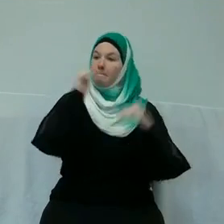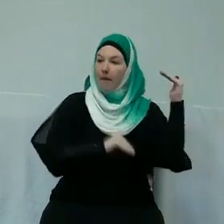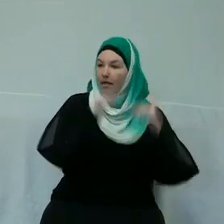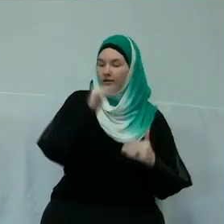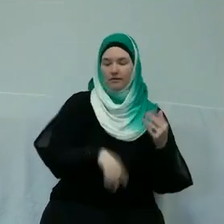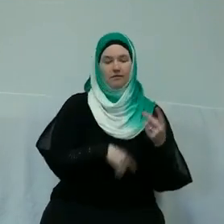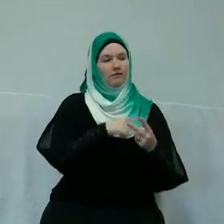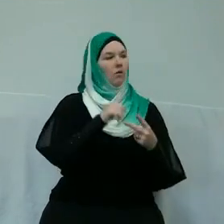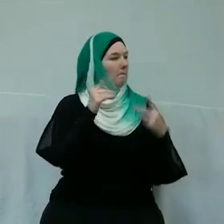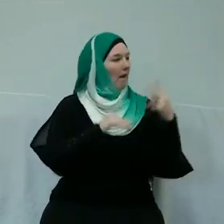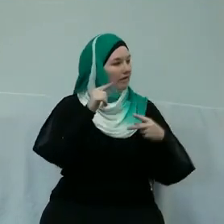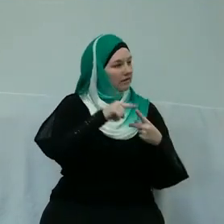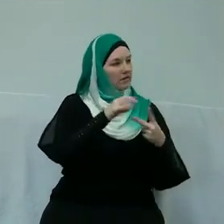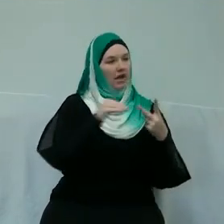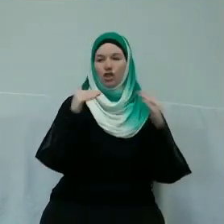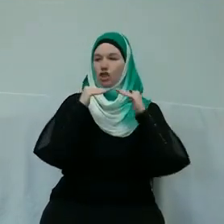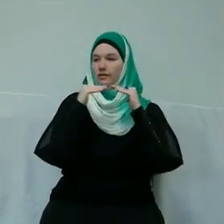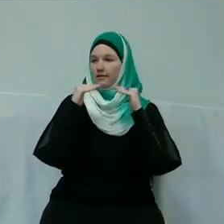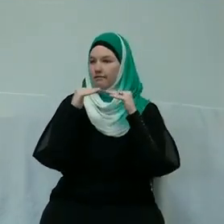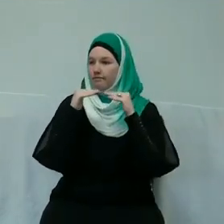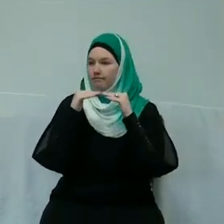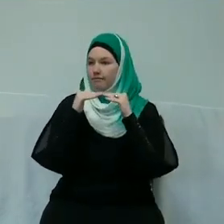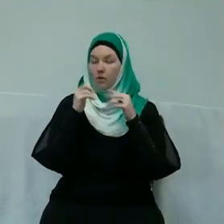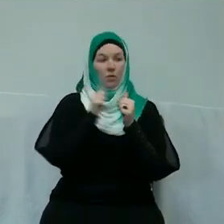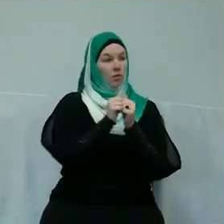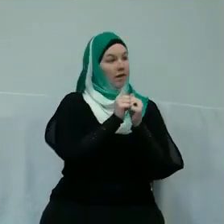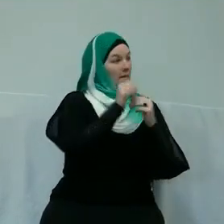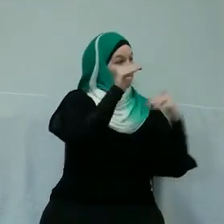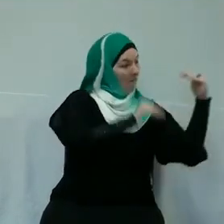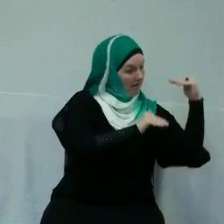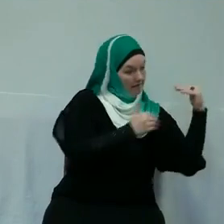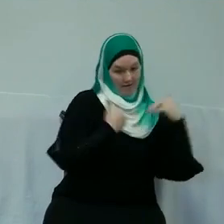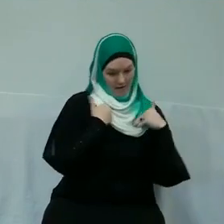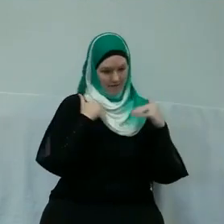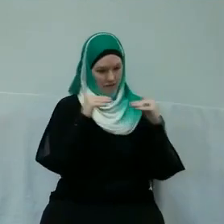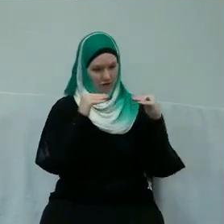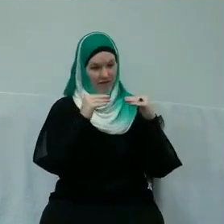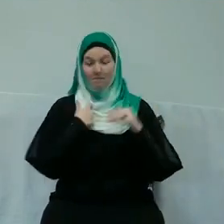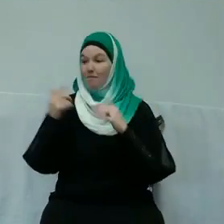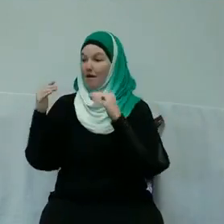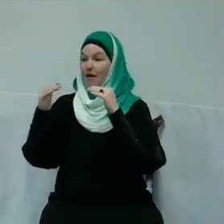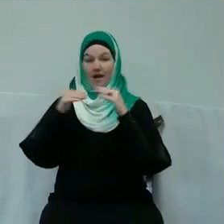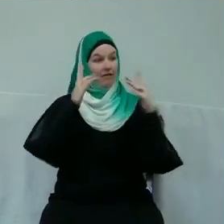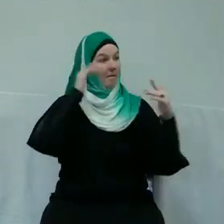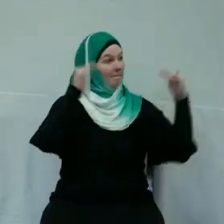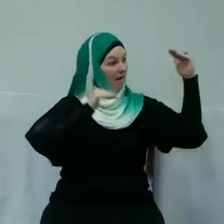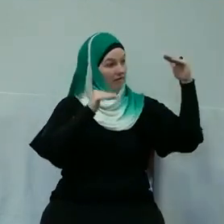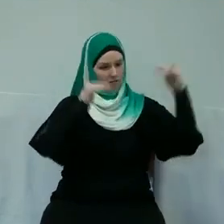With balance, there is justice, and with justice, there is balance. And when balance is